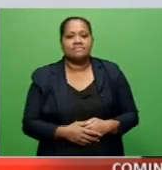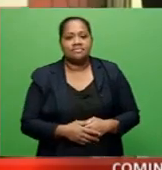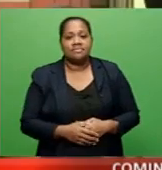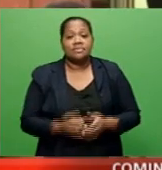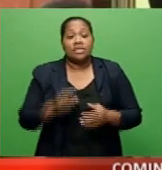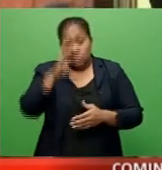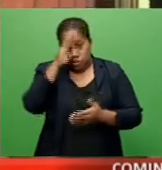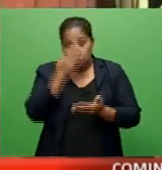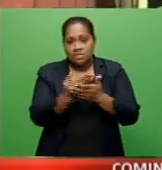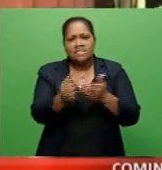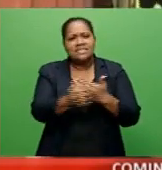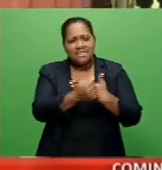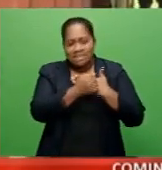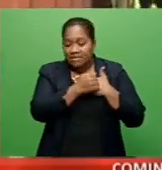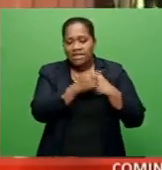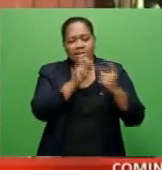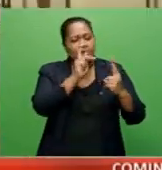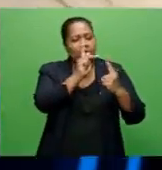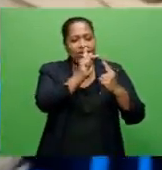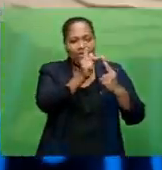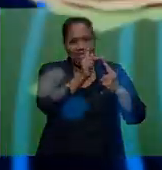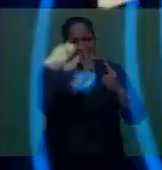And student safety a priority.